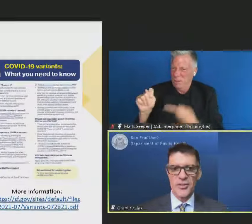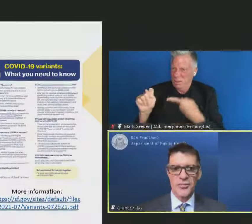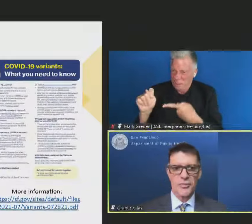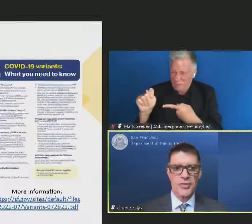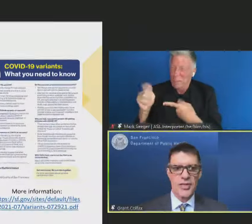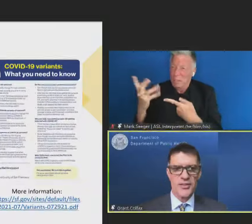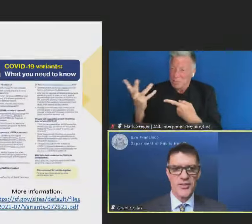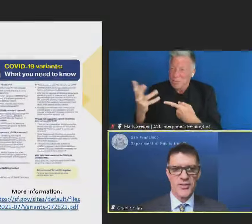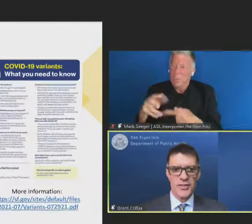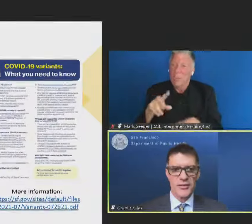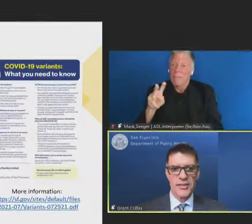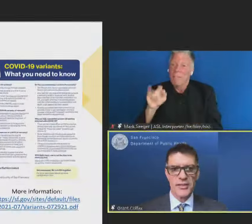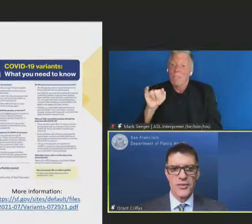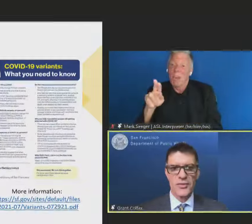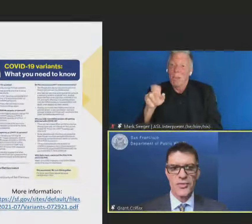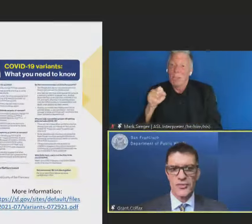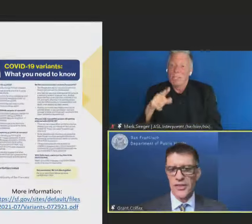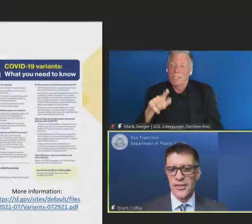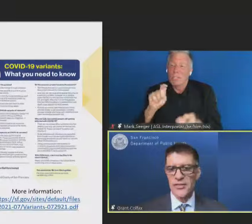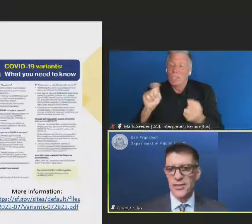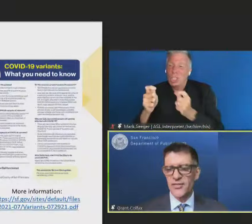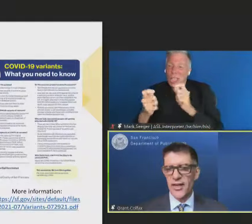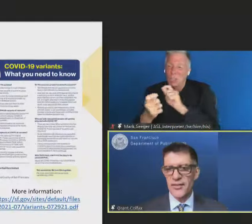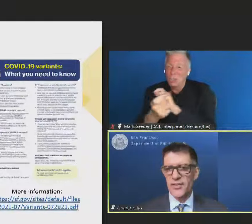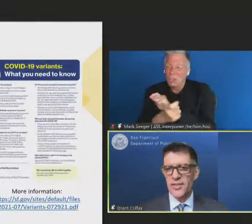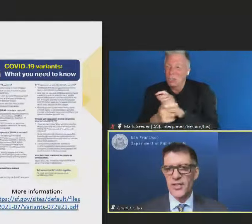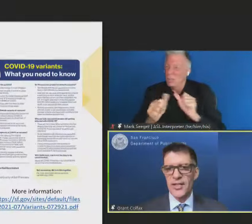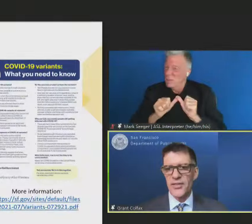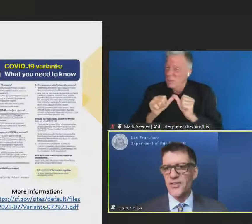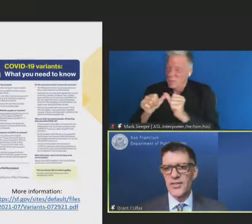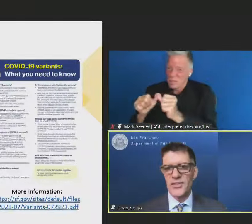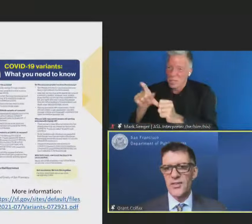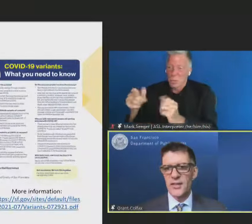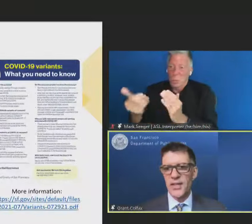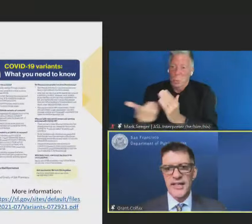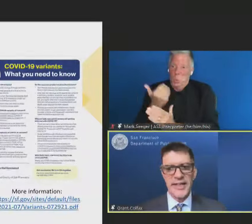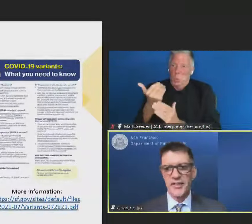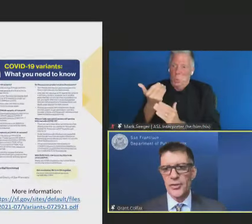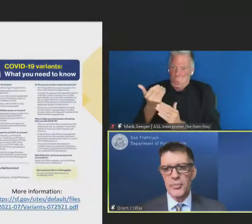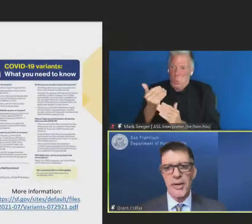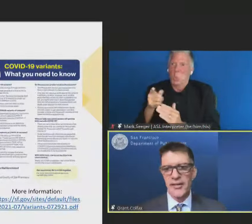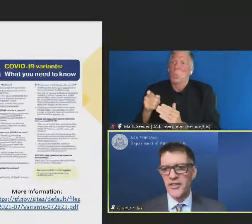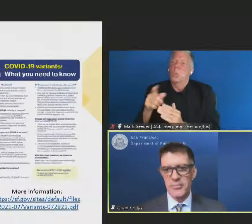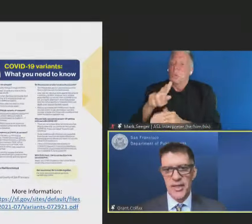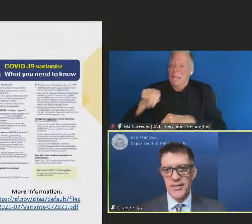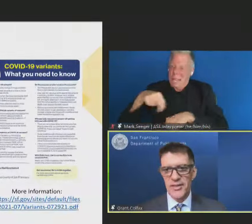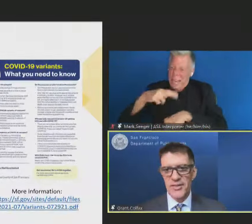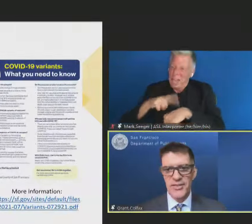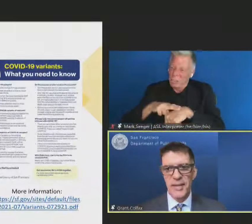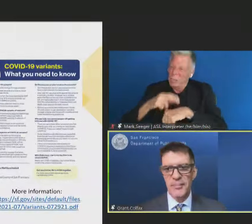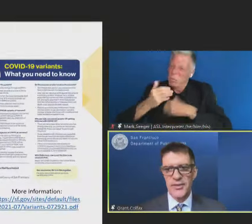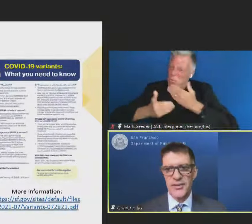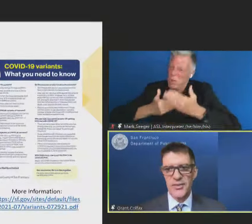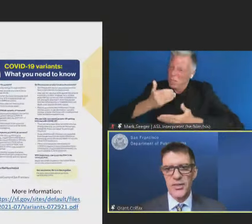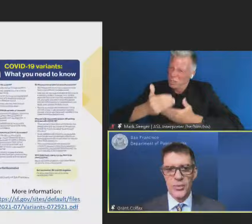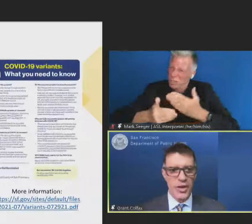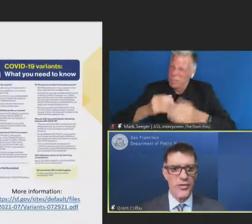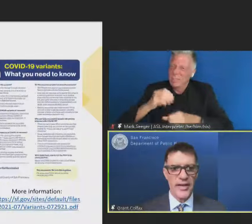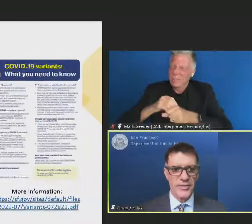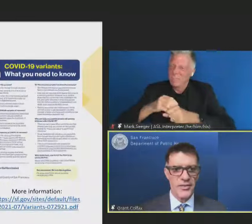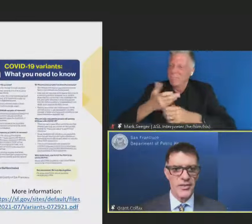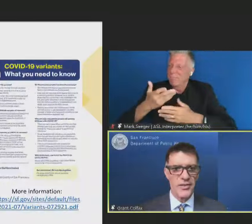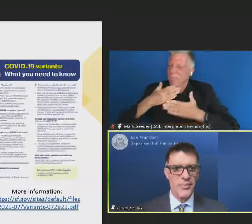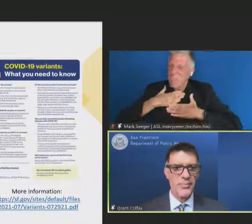change through mutations that create new strains of the virus. This is a natural biologic process. This happens with